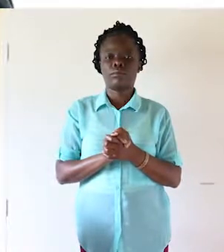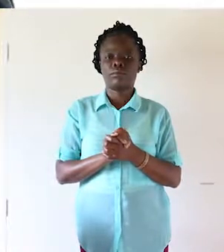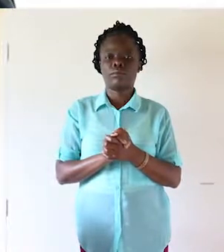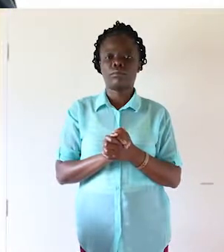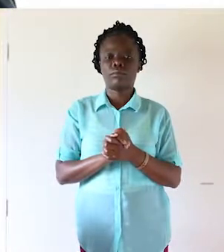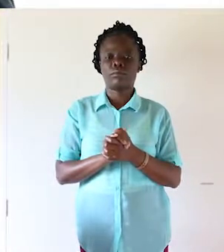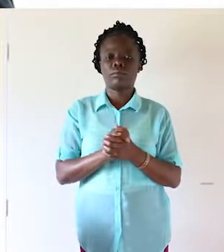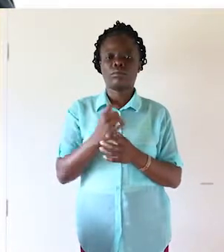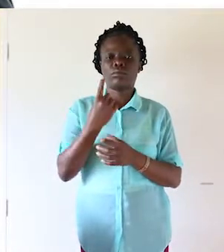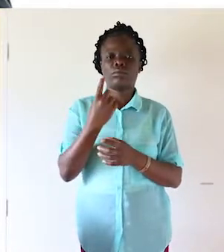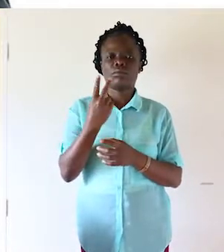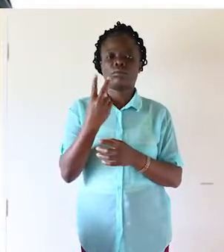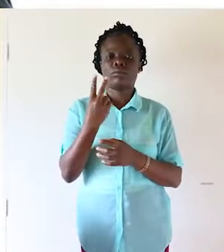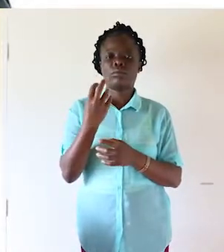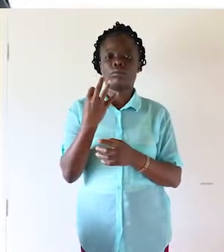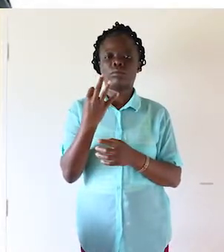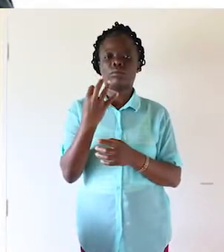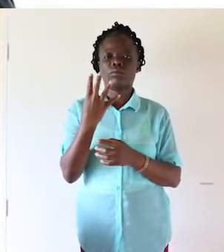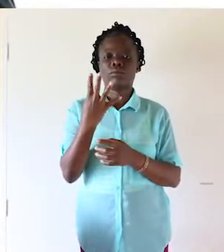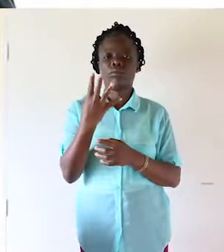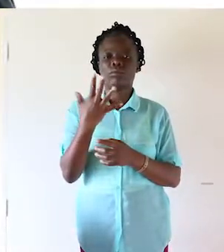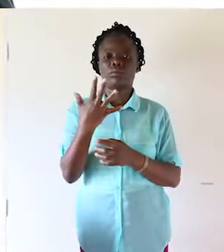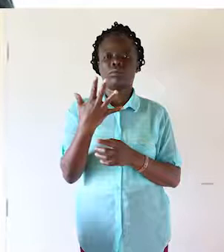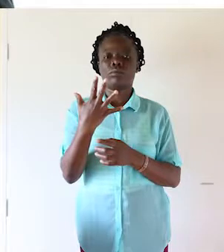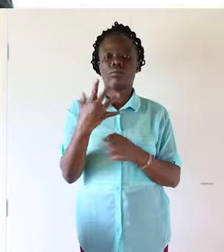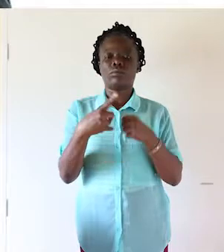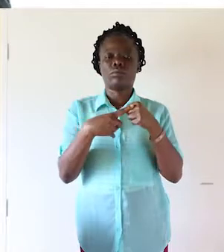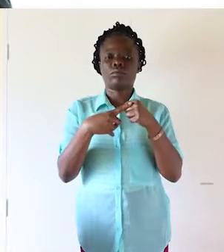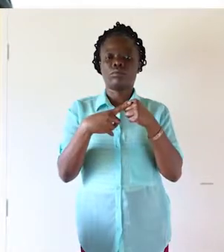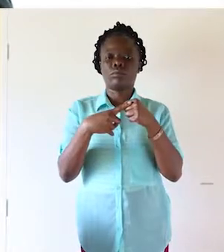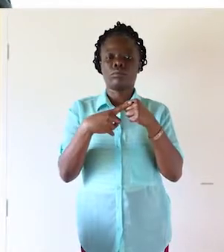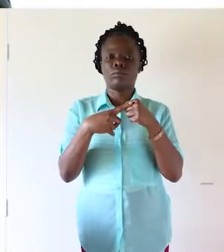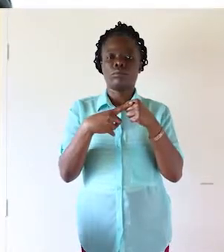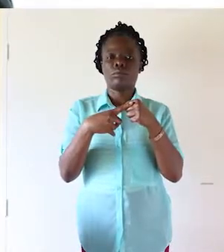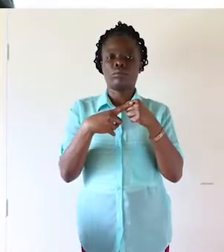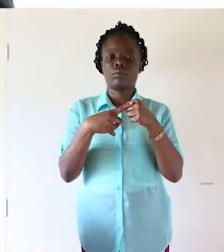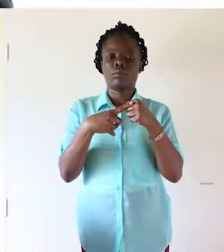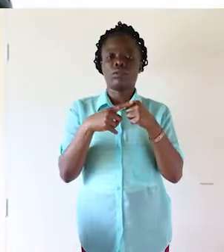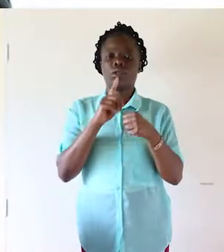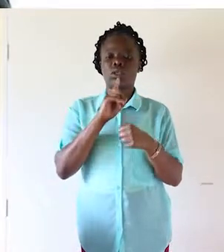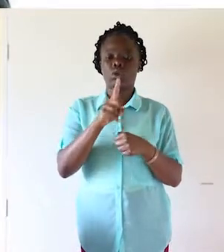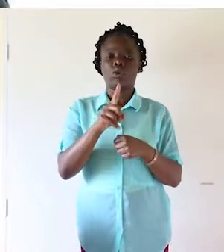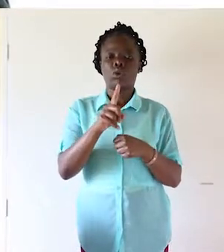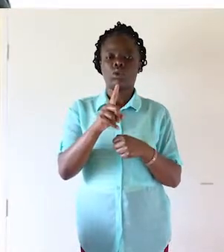1, 2, 3, 4, 6 there. So